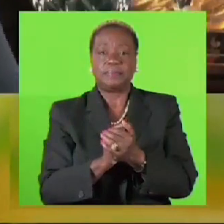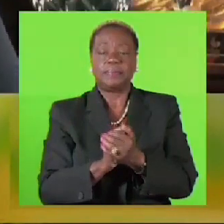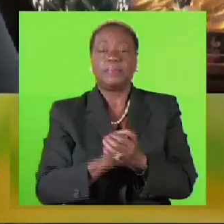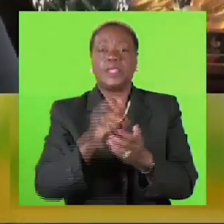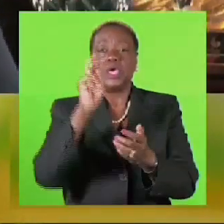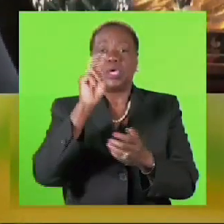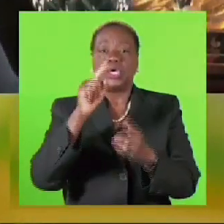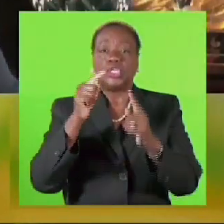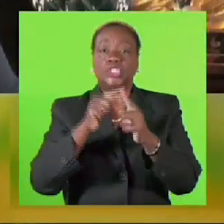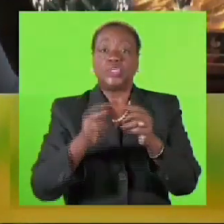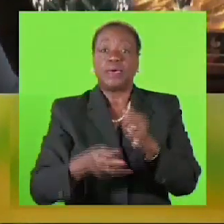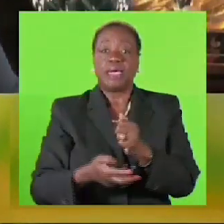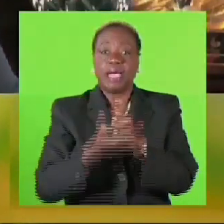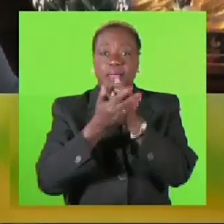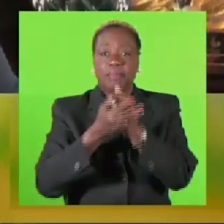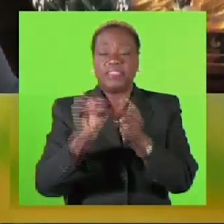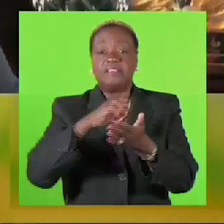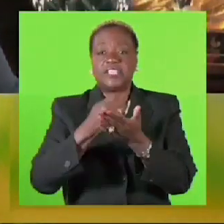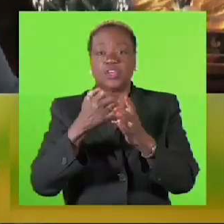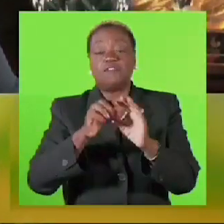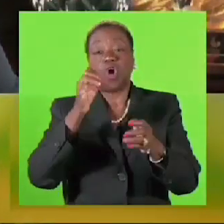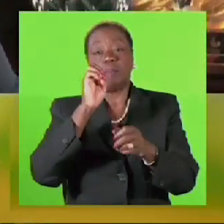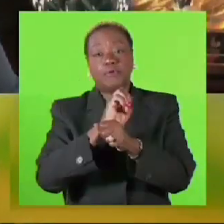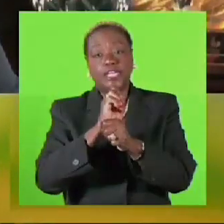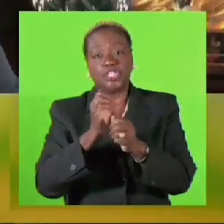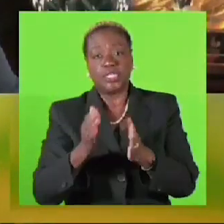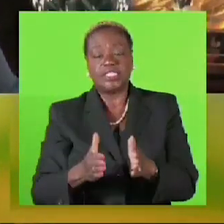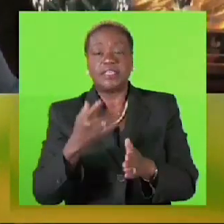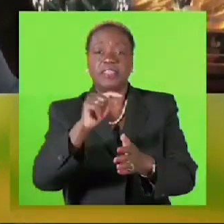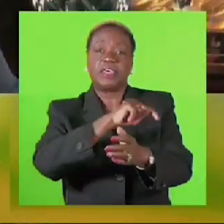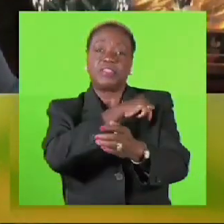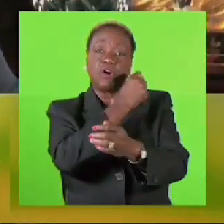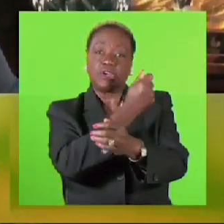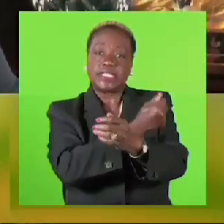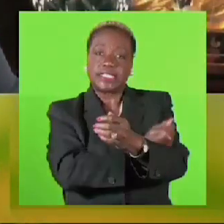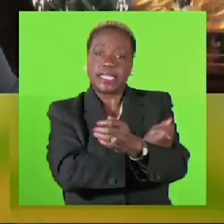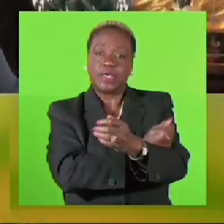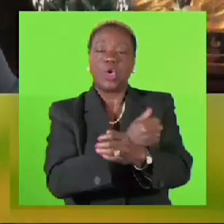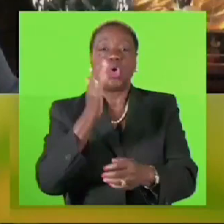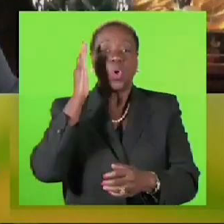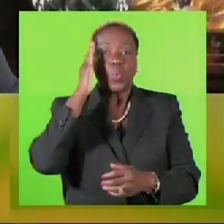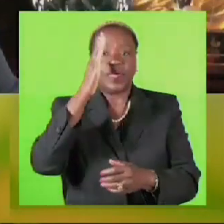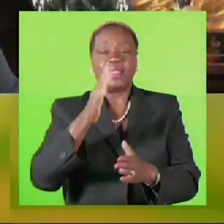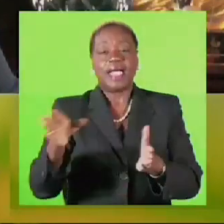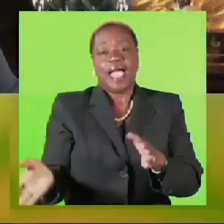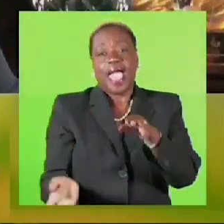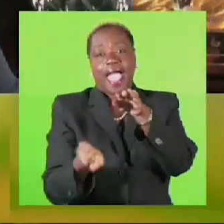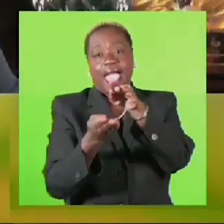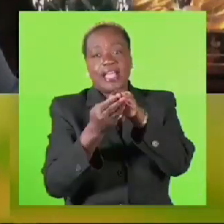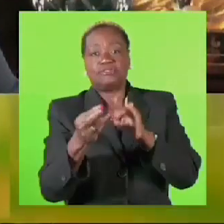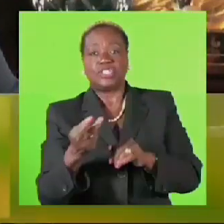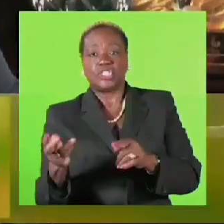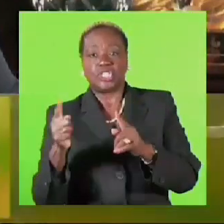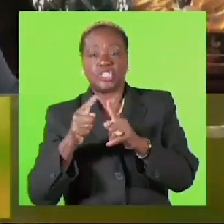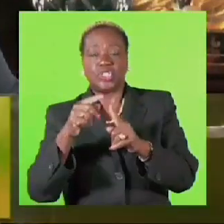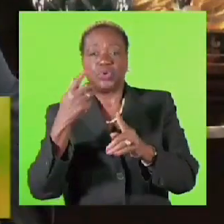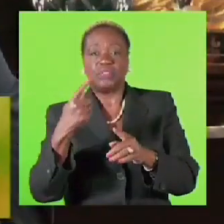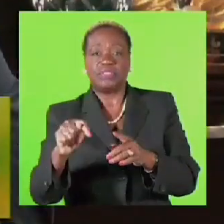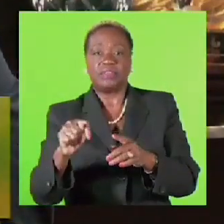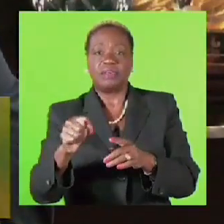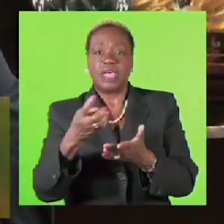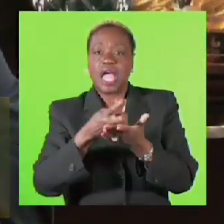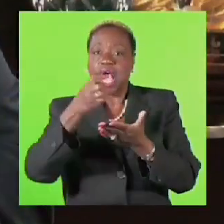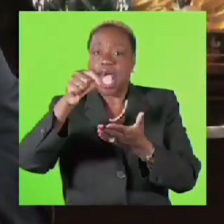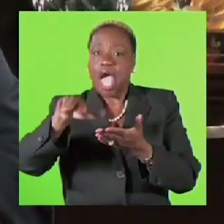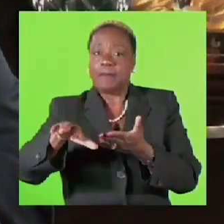To enhance the efficiency of operations, the authority will also add resources to the debris